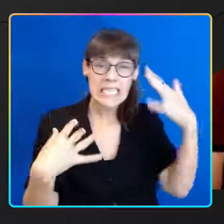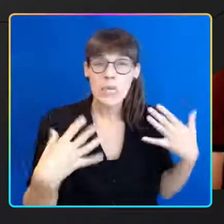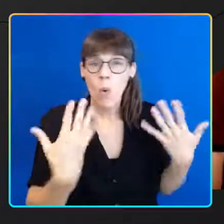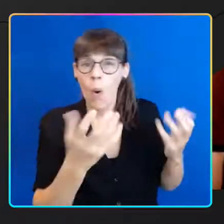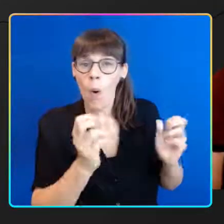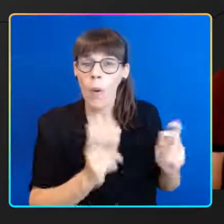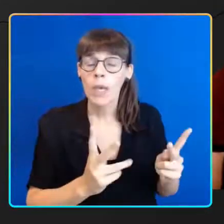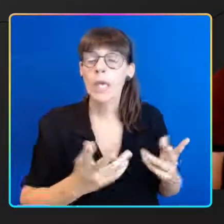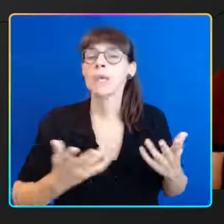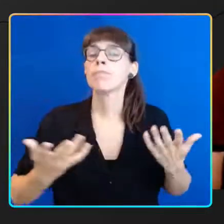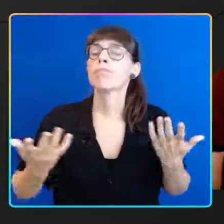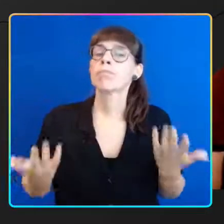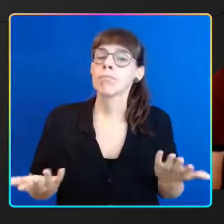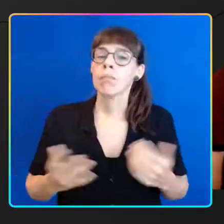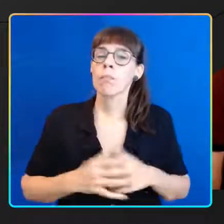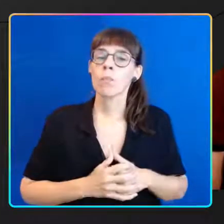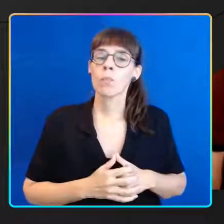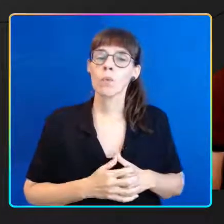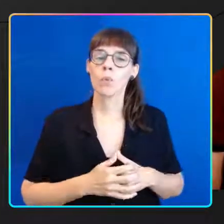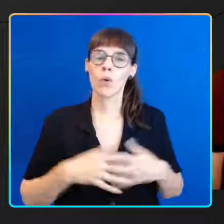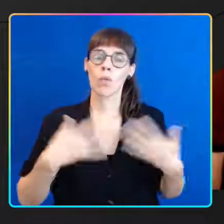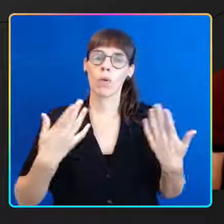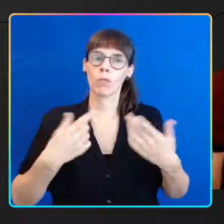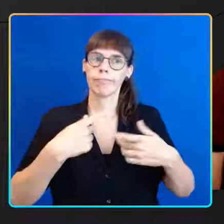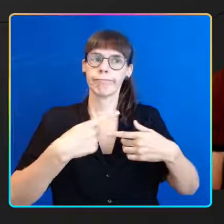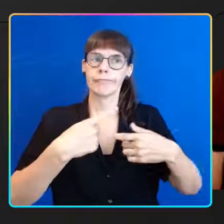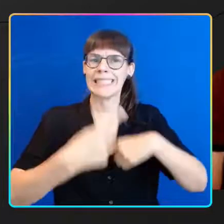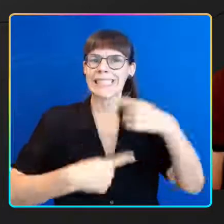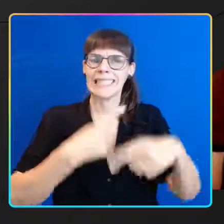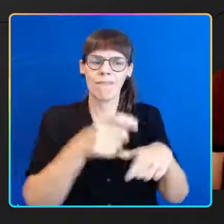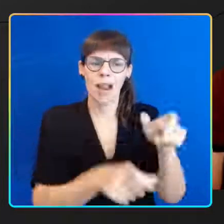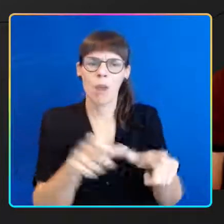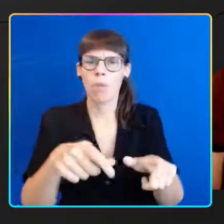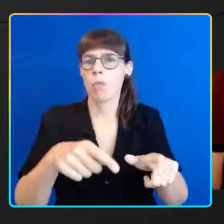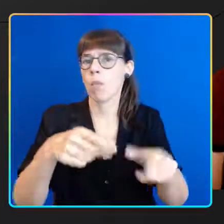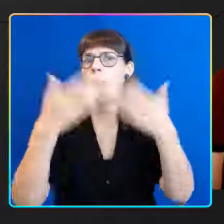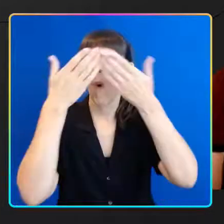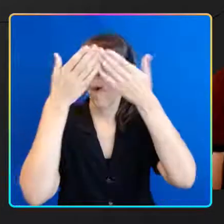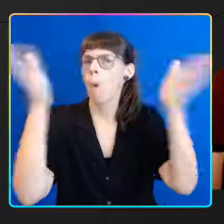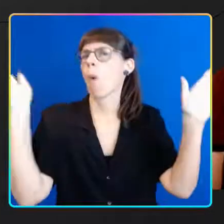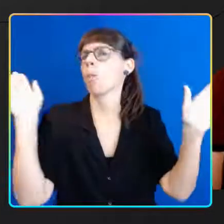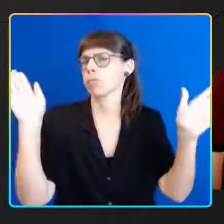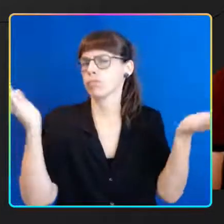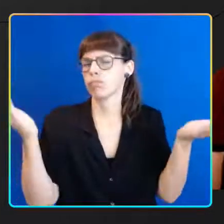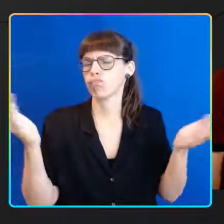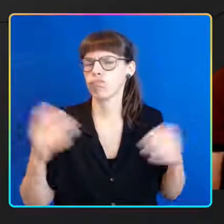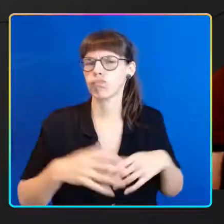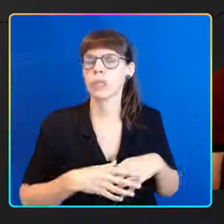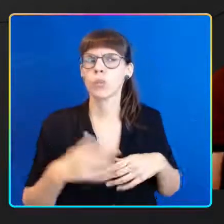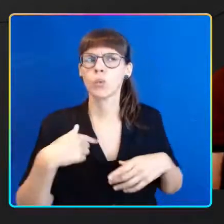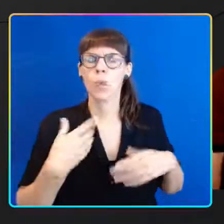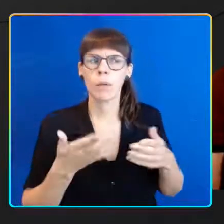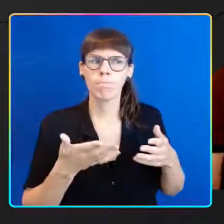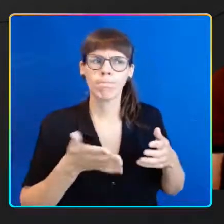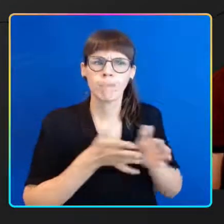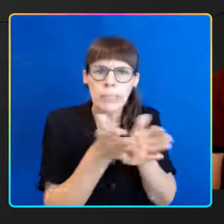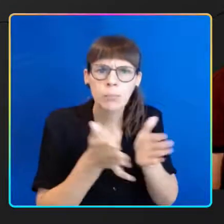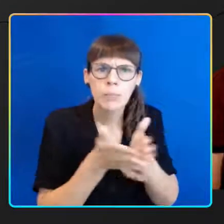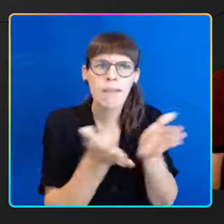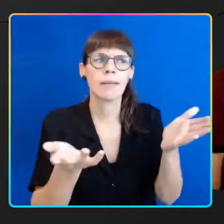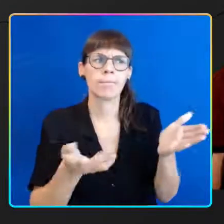Fortunately, developers are open-minded. Most of them are open-minded. So when you try to explain them which are the difference, where are